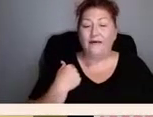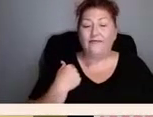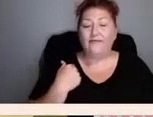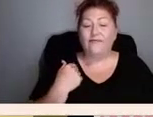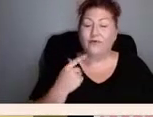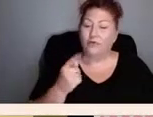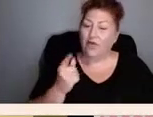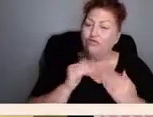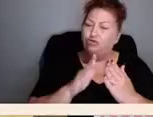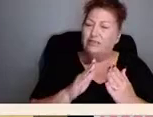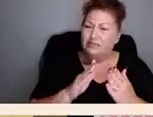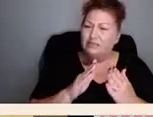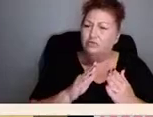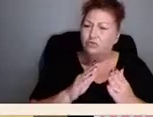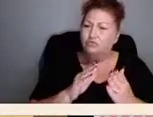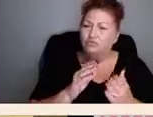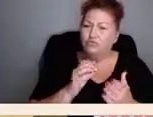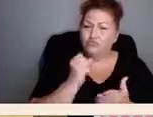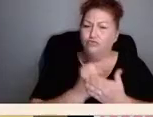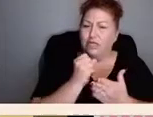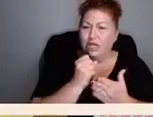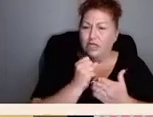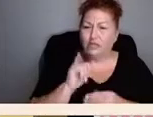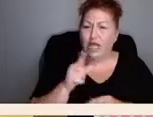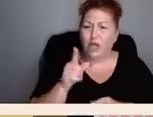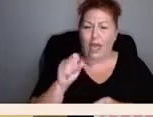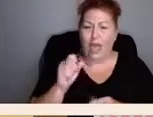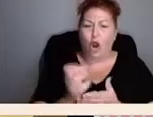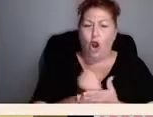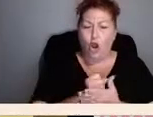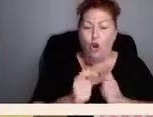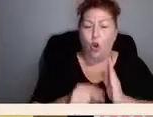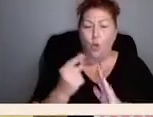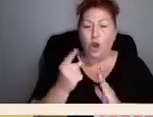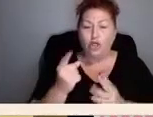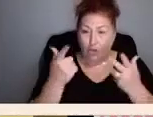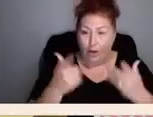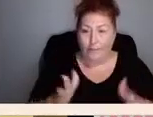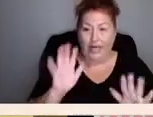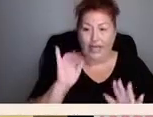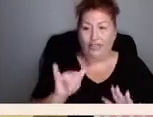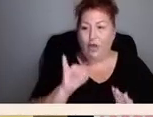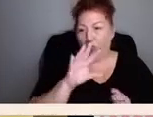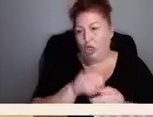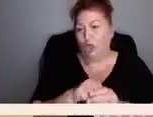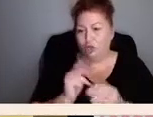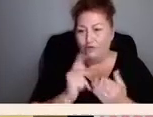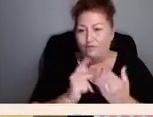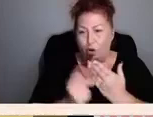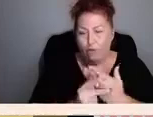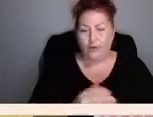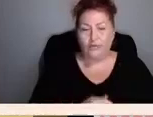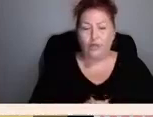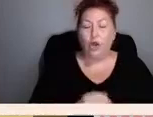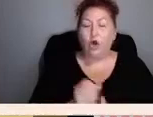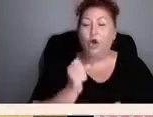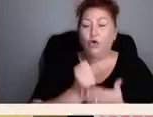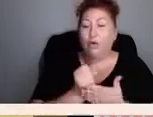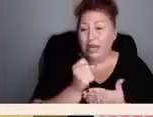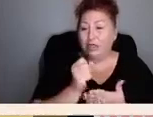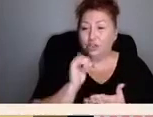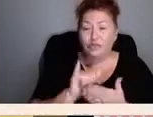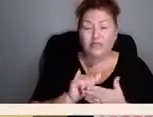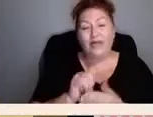meaningful credentials that students can earn once completing those inclusive programs. Credentials